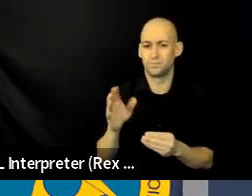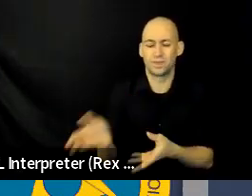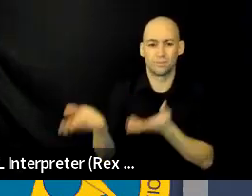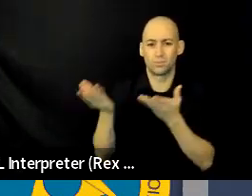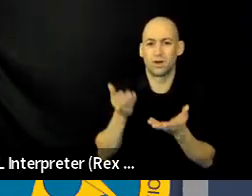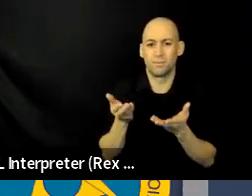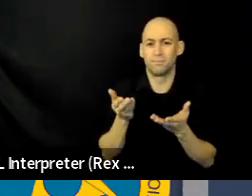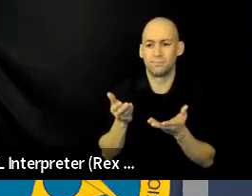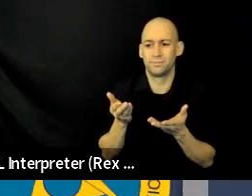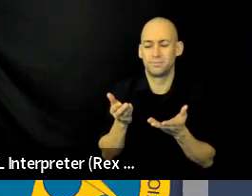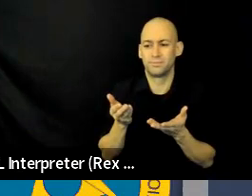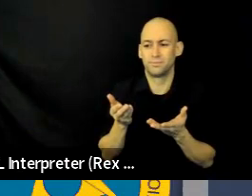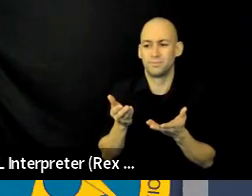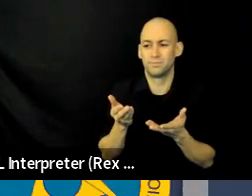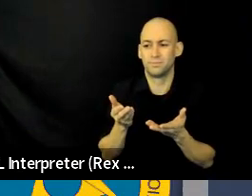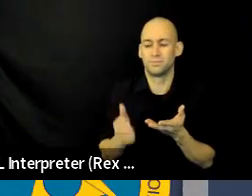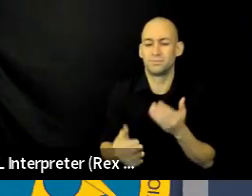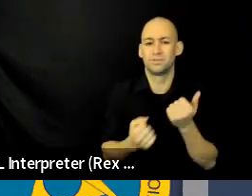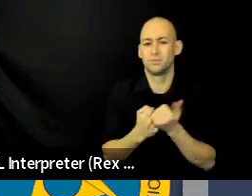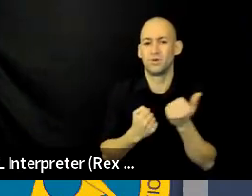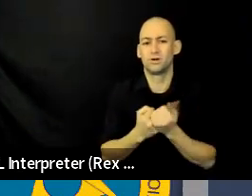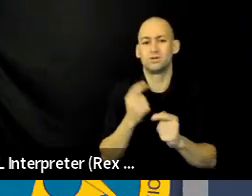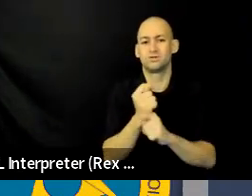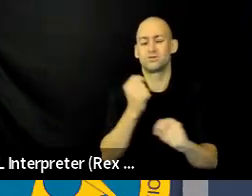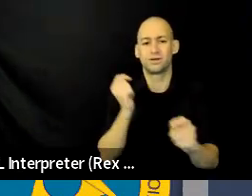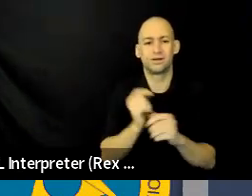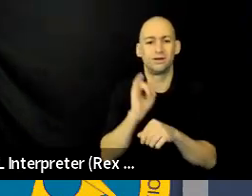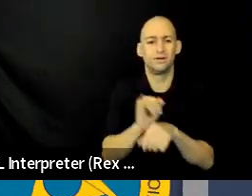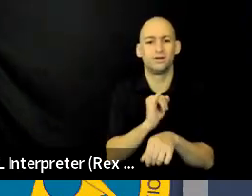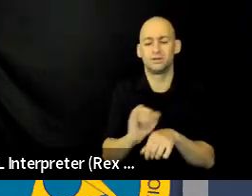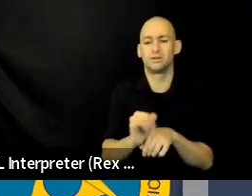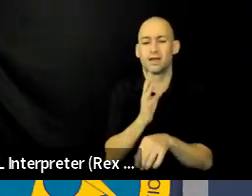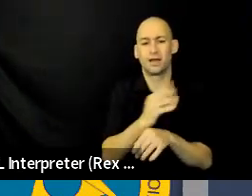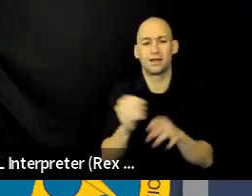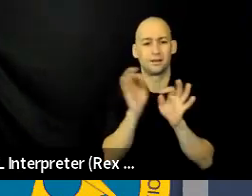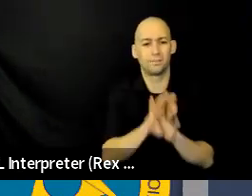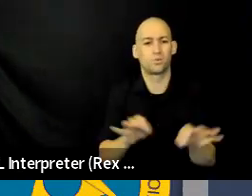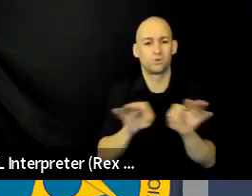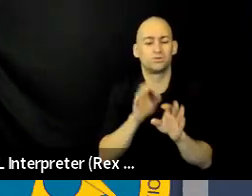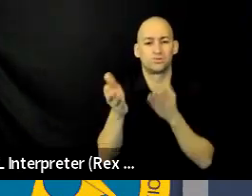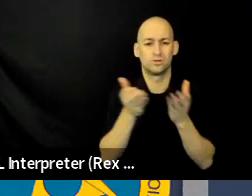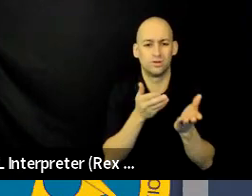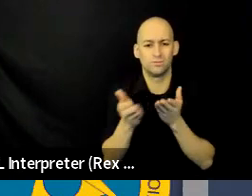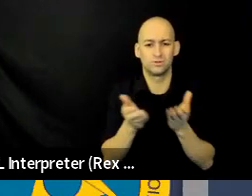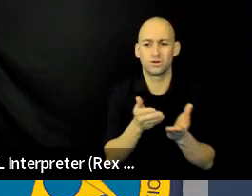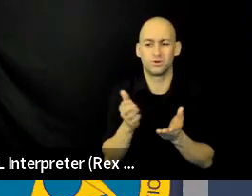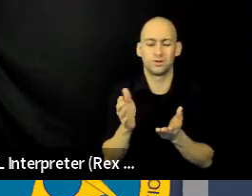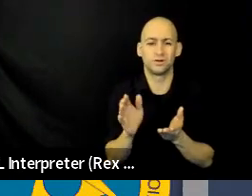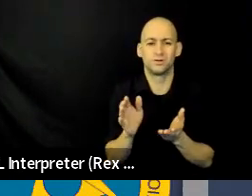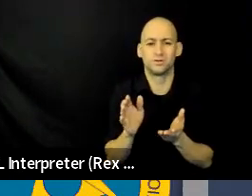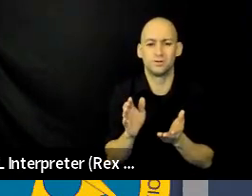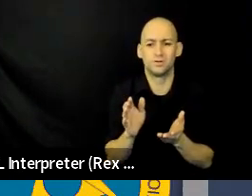the, supporting our trucking industry and the important service that he provides.